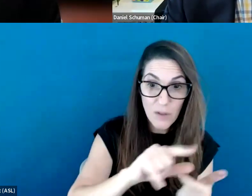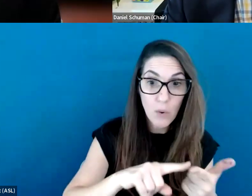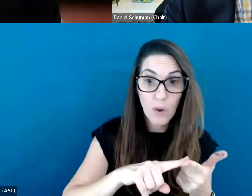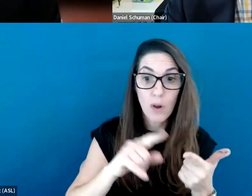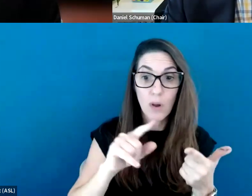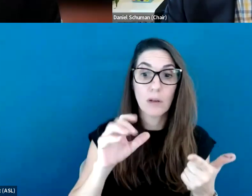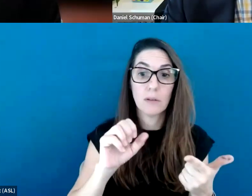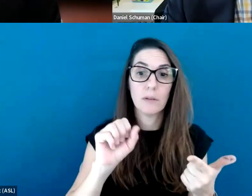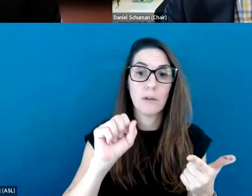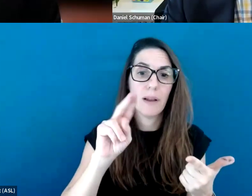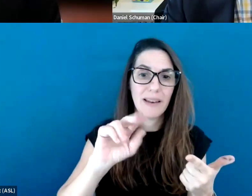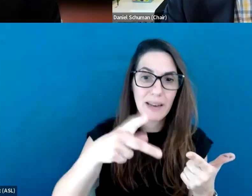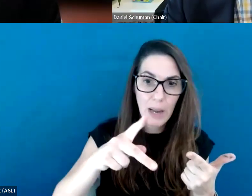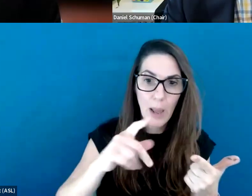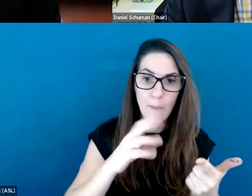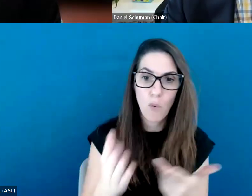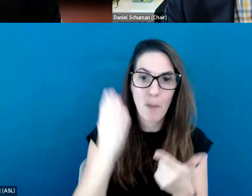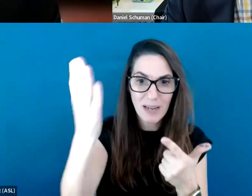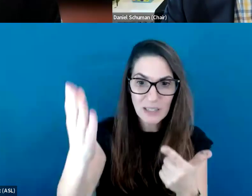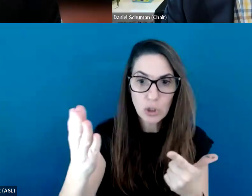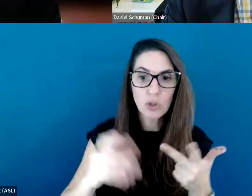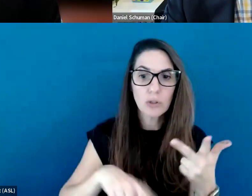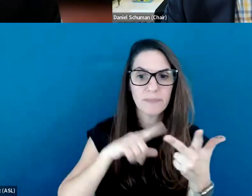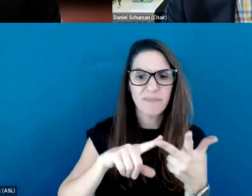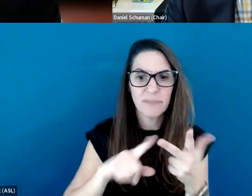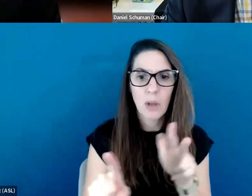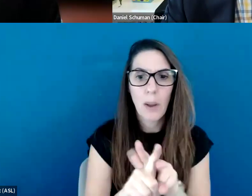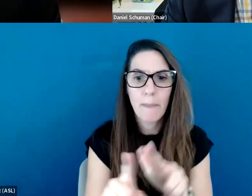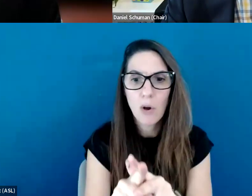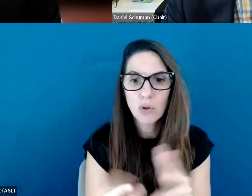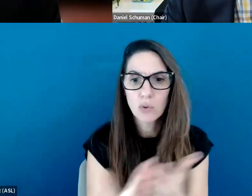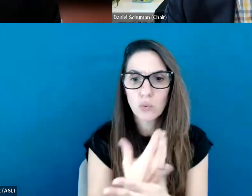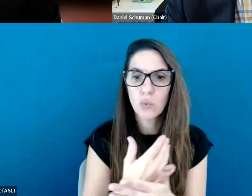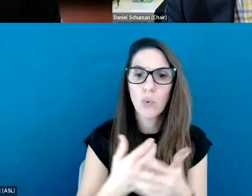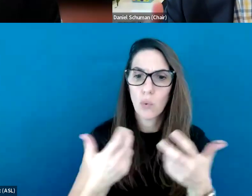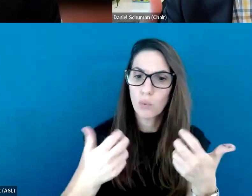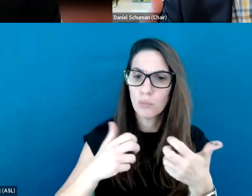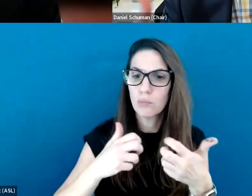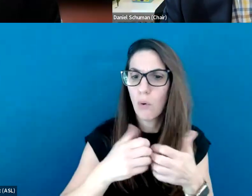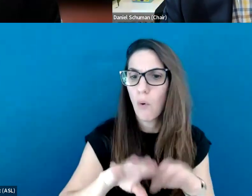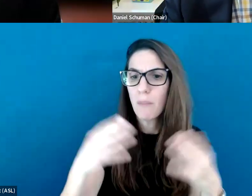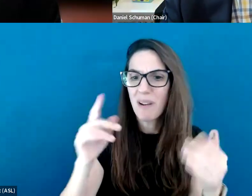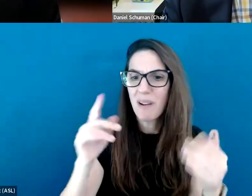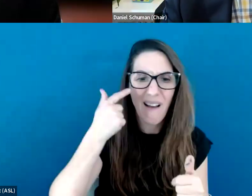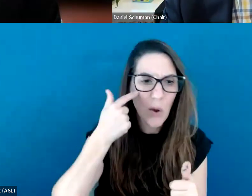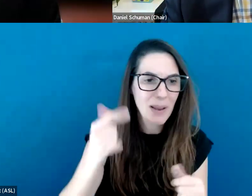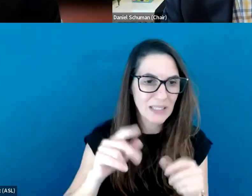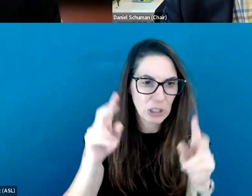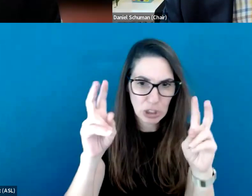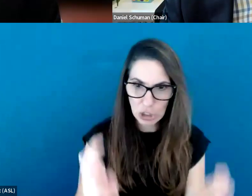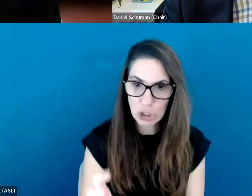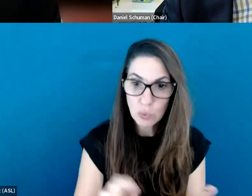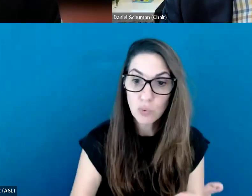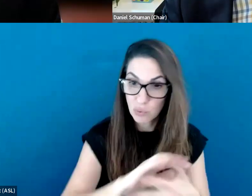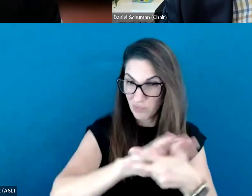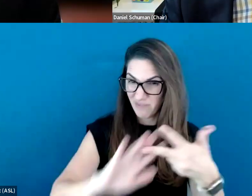on emerging open government issues. So we are not appointing people yet. That is the GSA. We're just requesting that the GSA